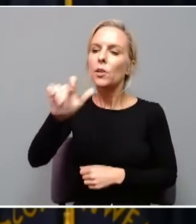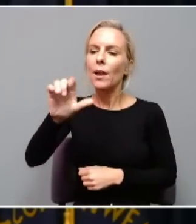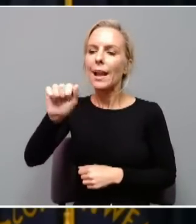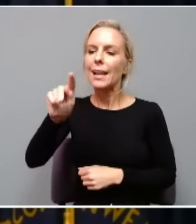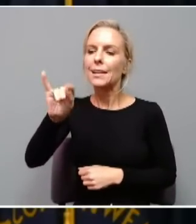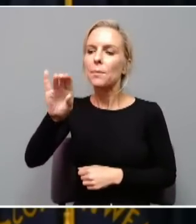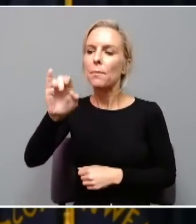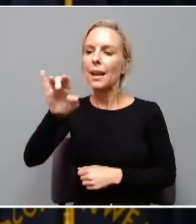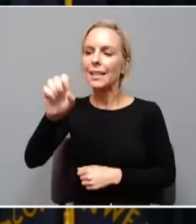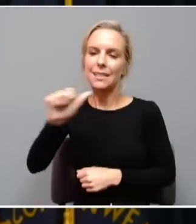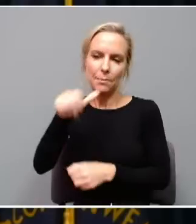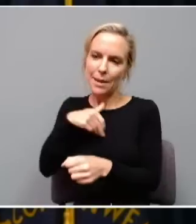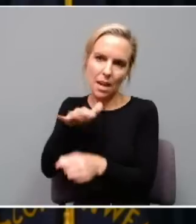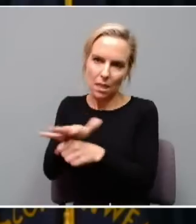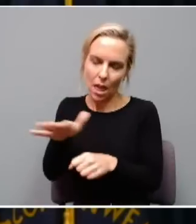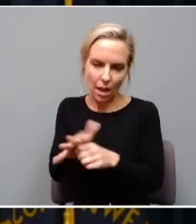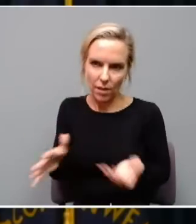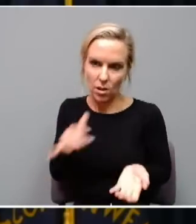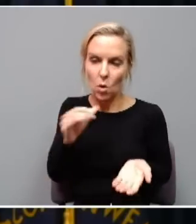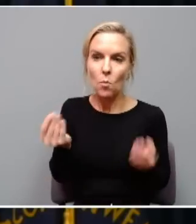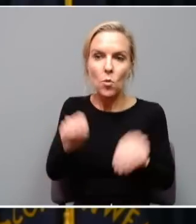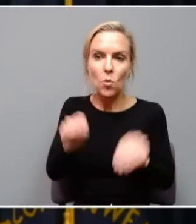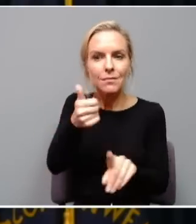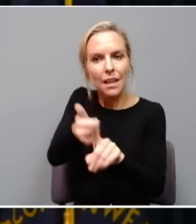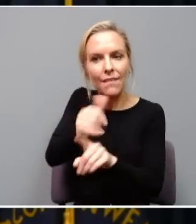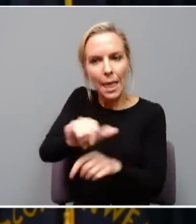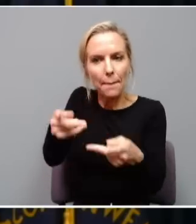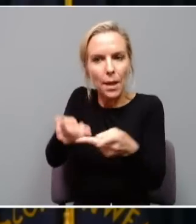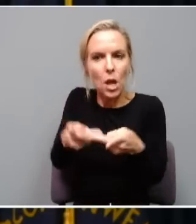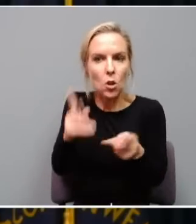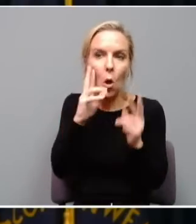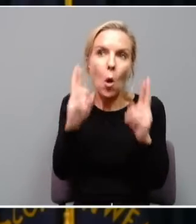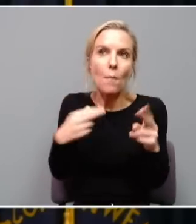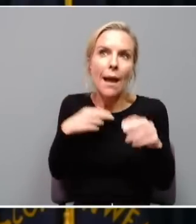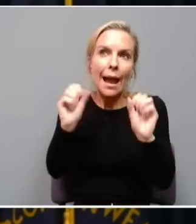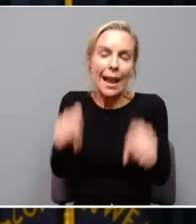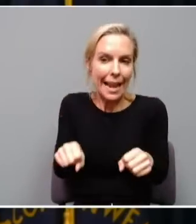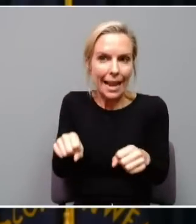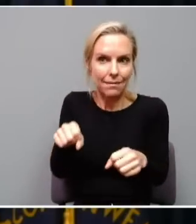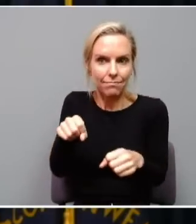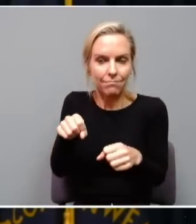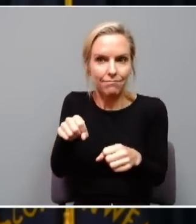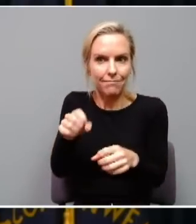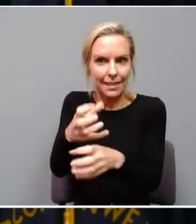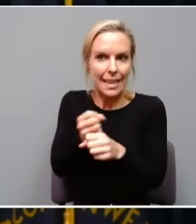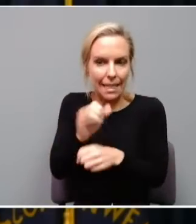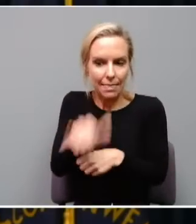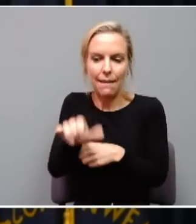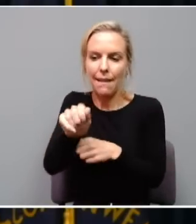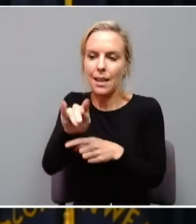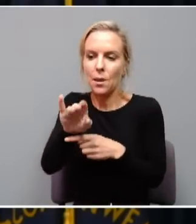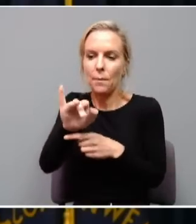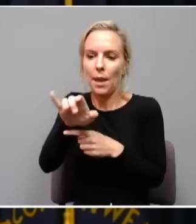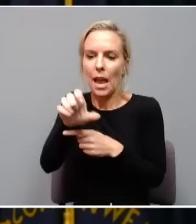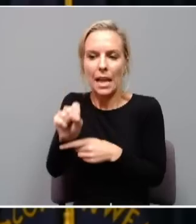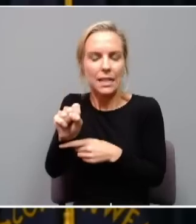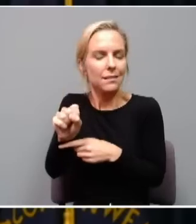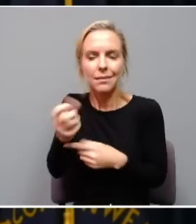yourself in the position where you show up hoping to get these and we've run out because so many other people are in that